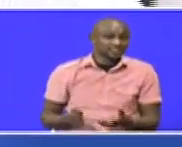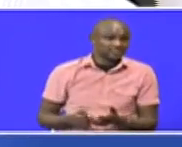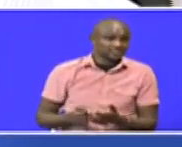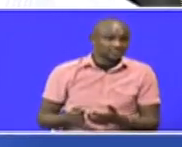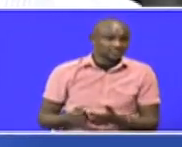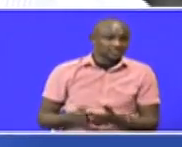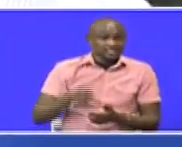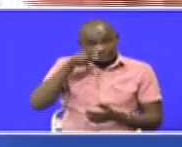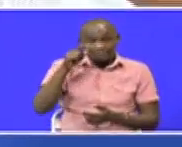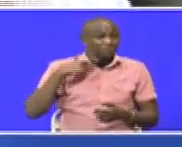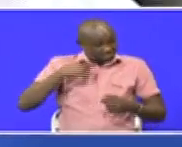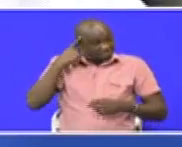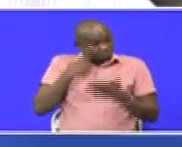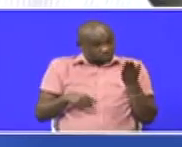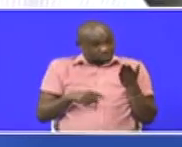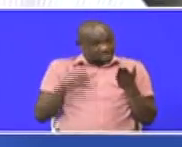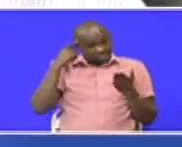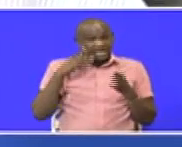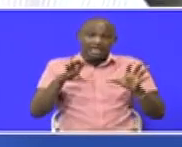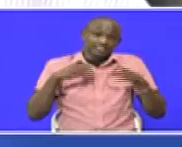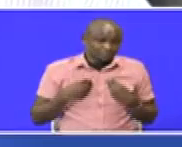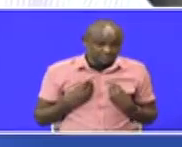where, according to my thinking, you take it